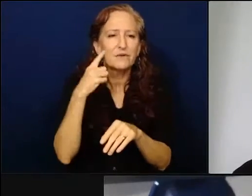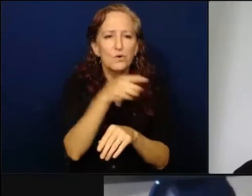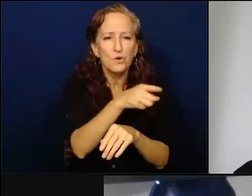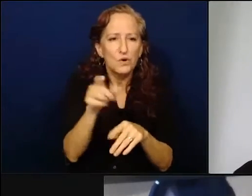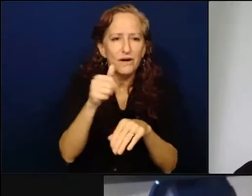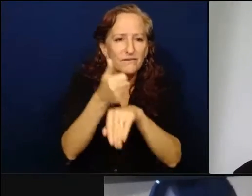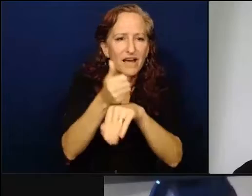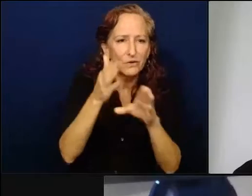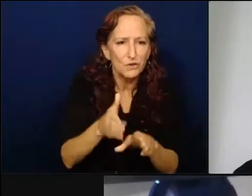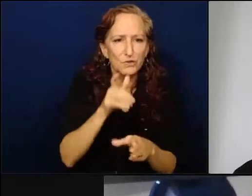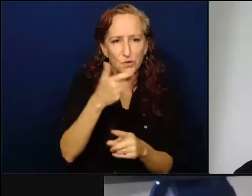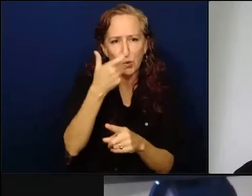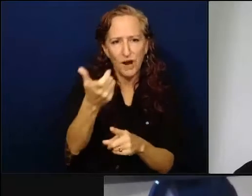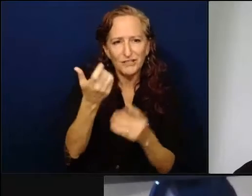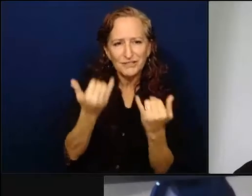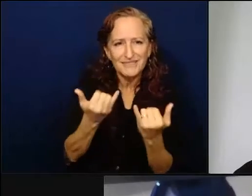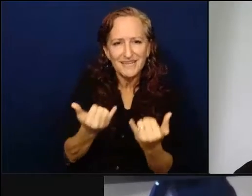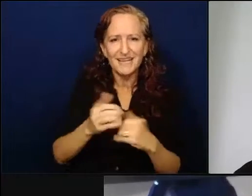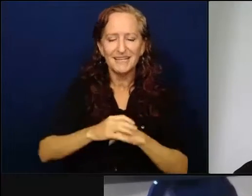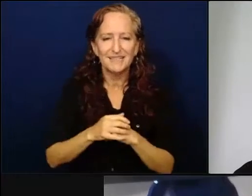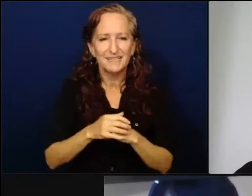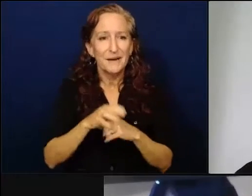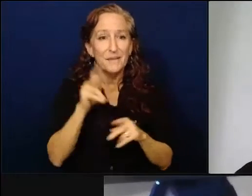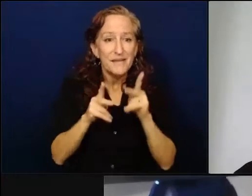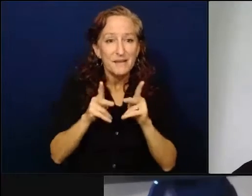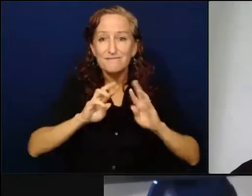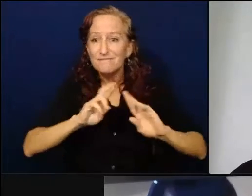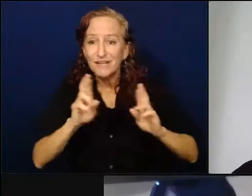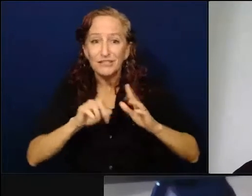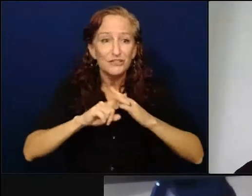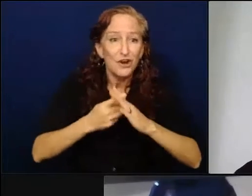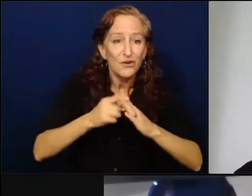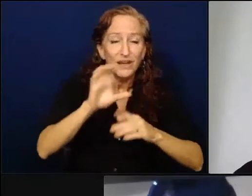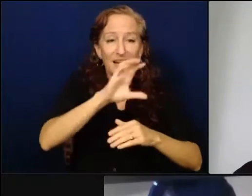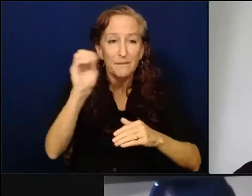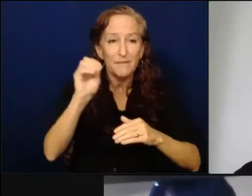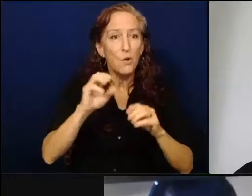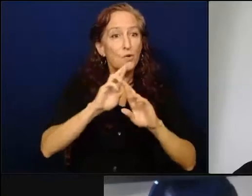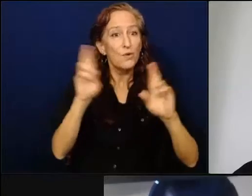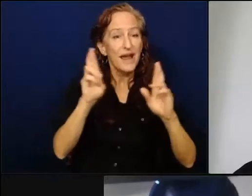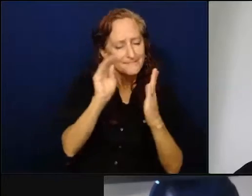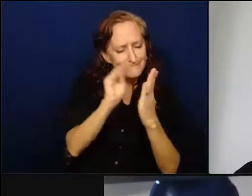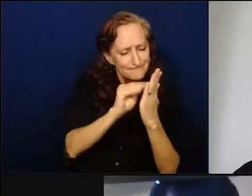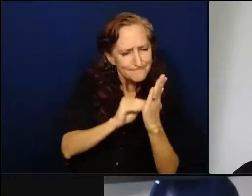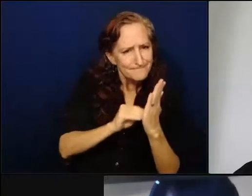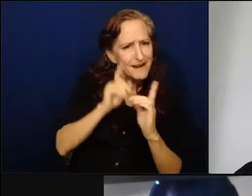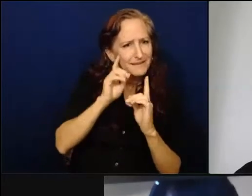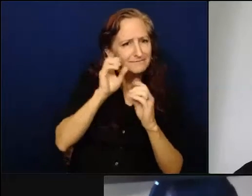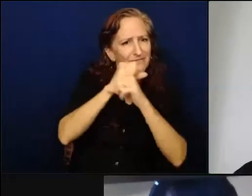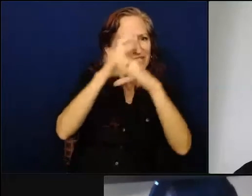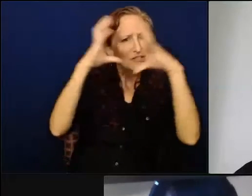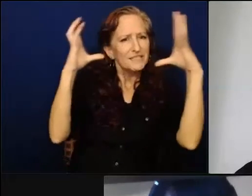tuning into this live stream today as they are starting their company or as they're putting down on paper that bold vision. What's your one word of advice to